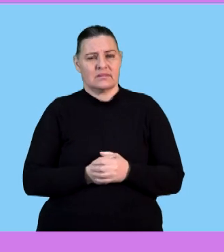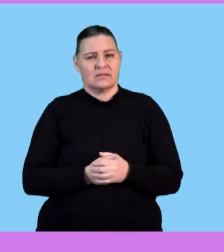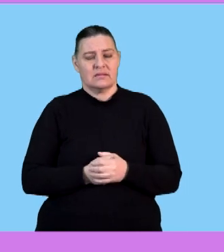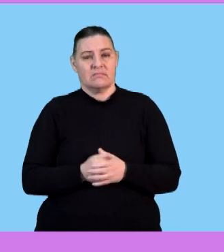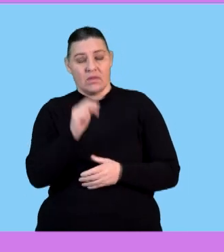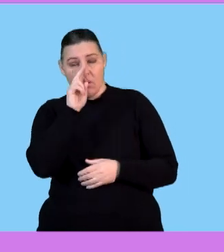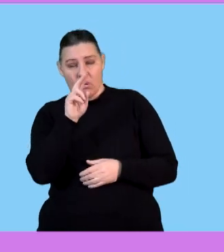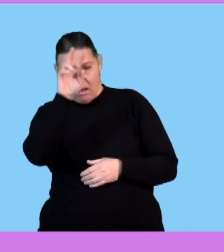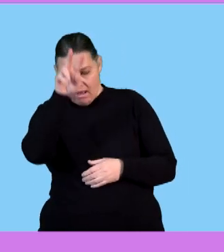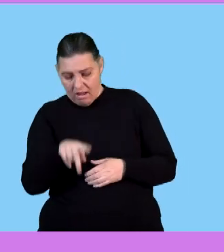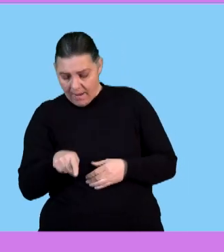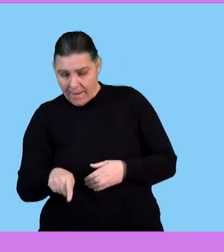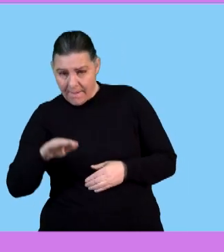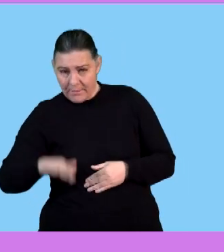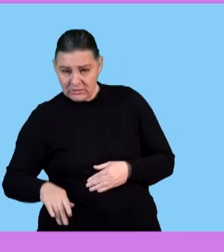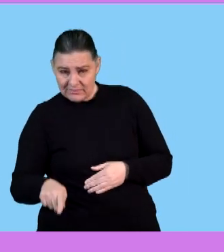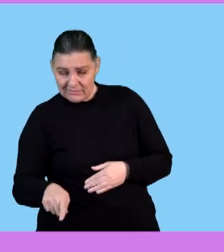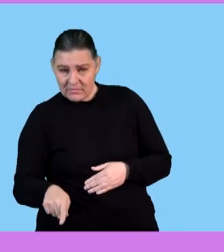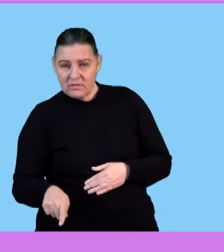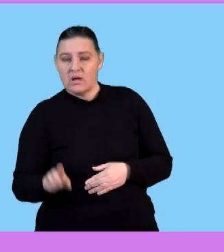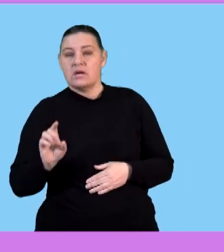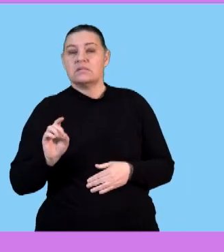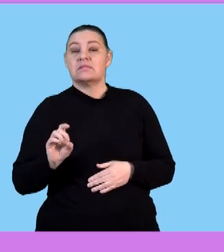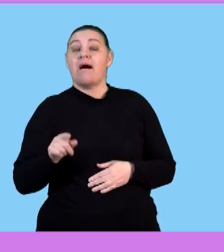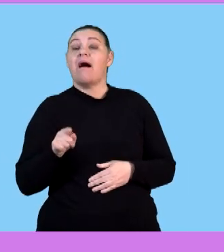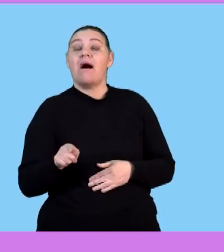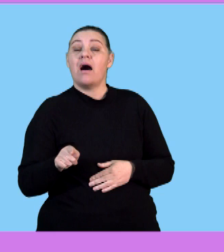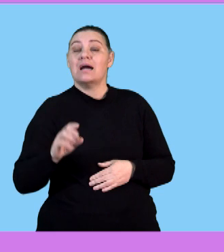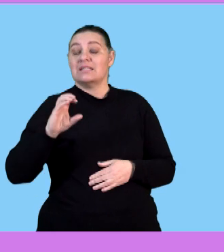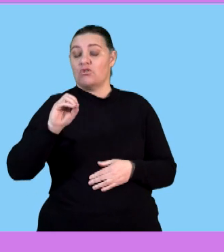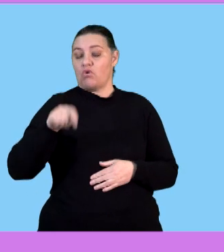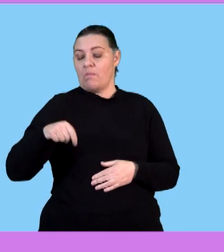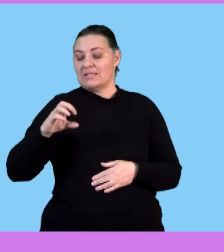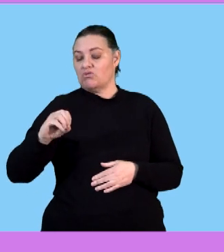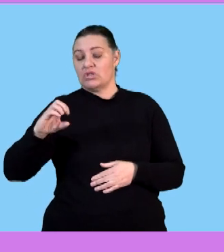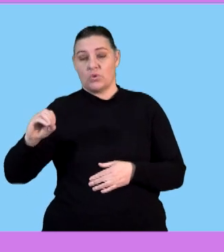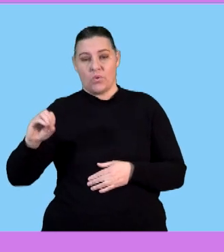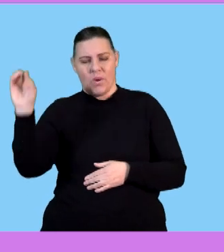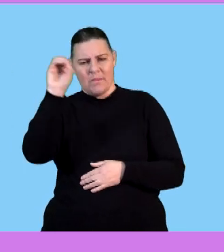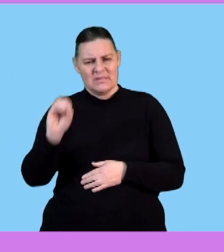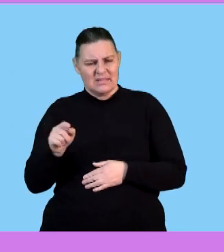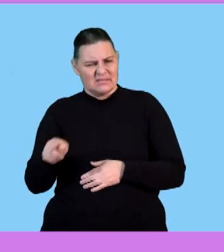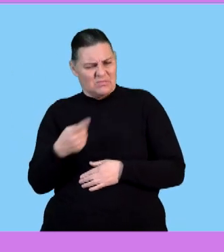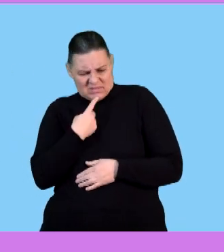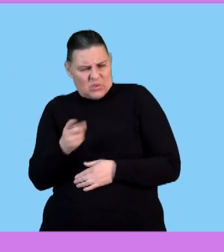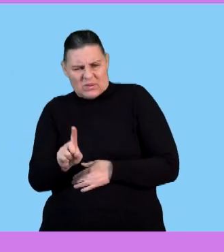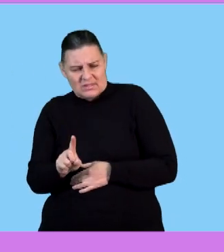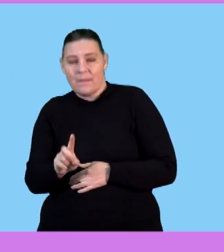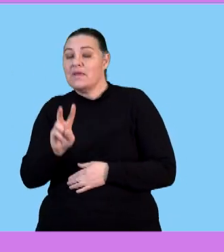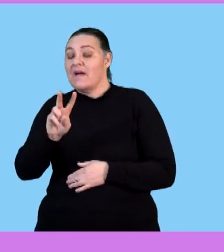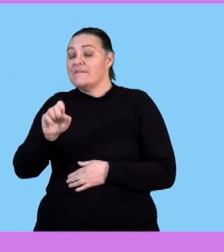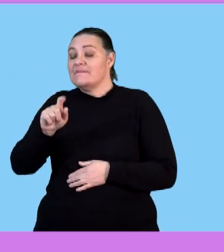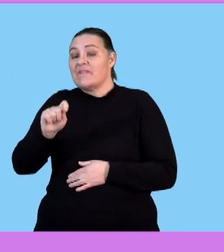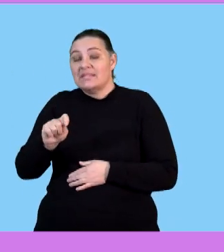all the way down here at the bottom there, stars, the rate is 0.00%. What's that basically saying? VAT,